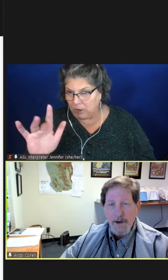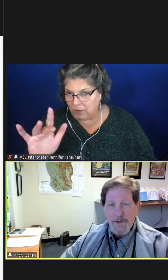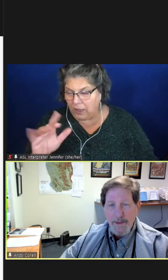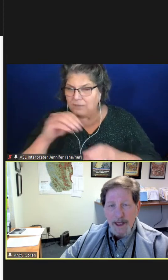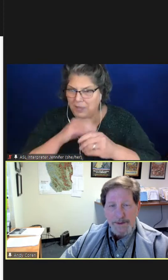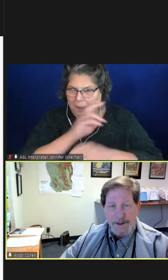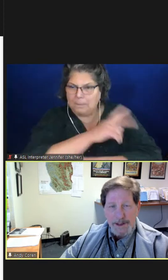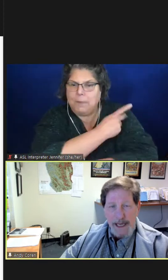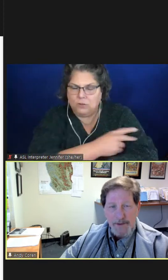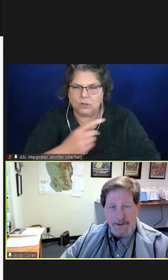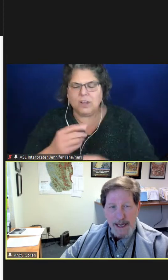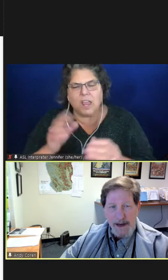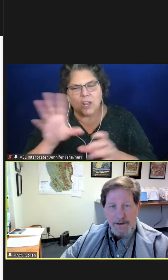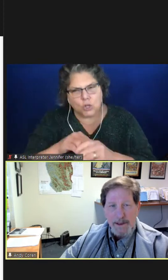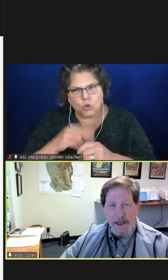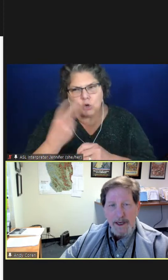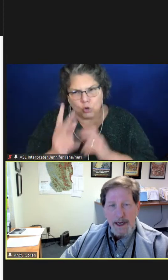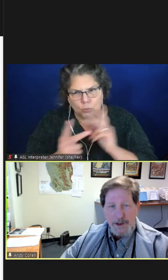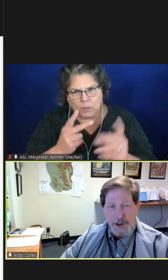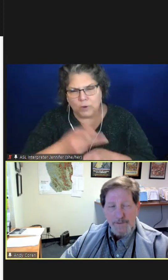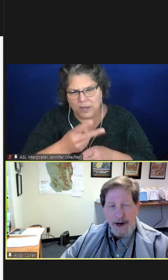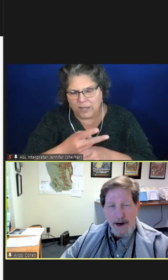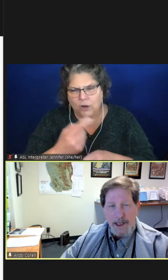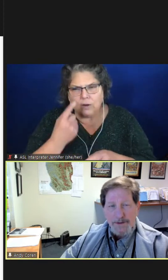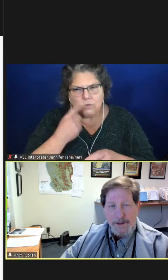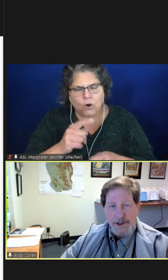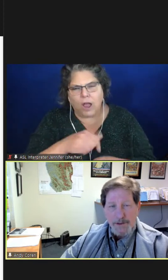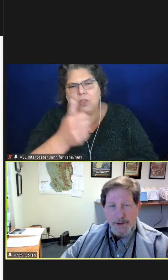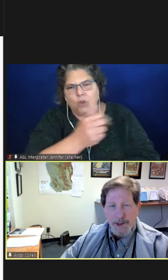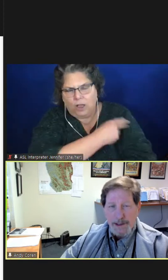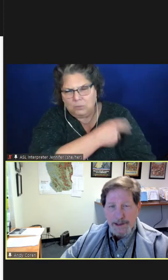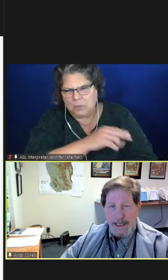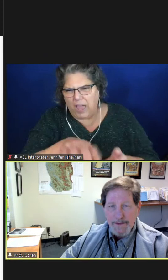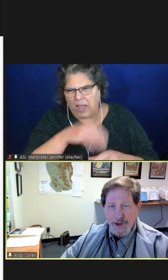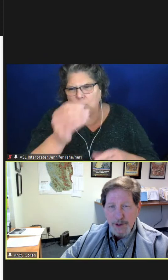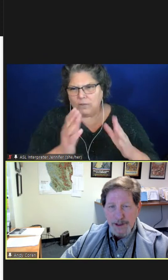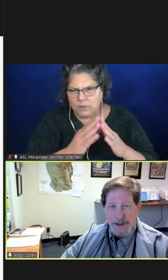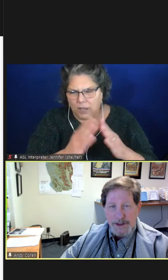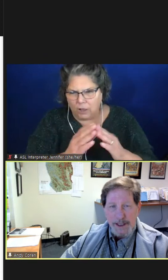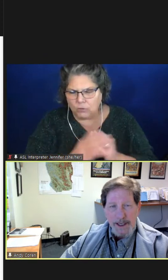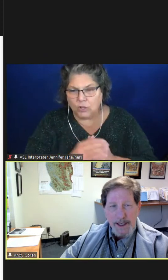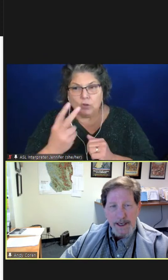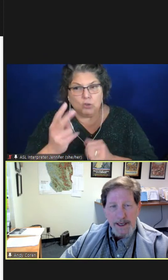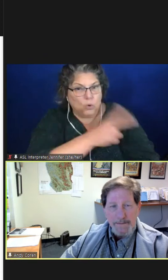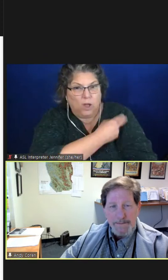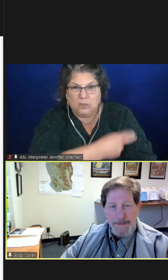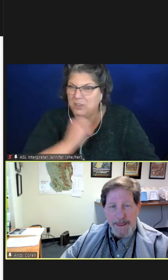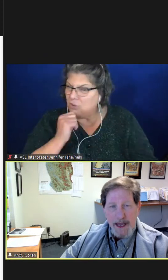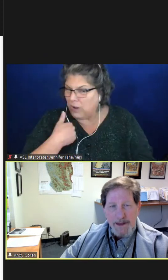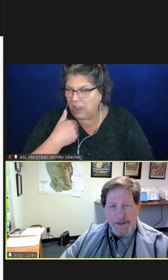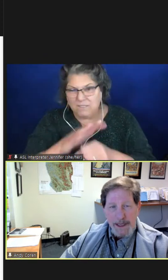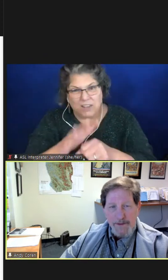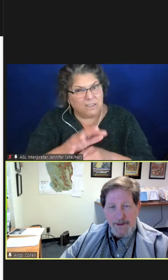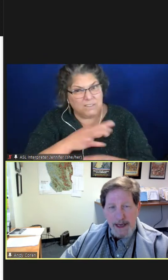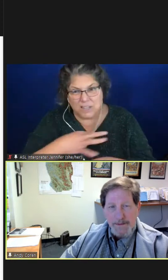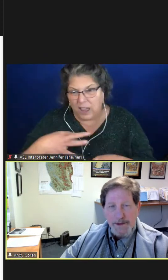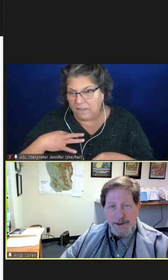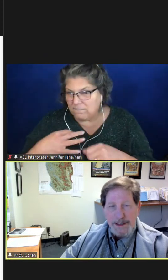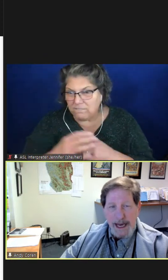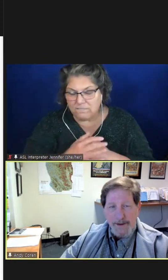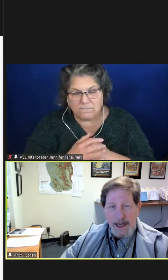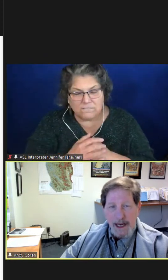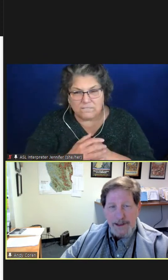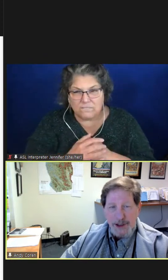for from hospitals out of town. 2 of our hospitals are reporting staff shortages. The